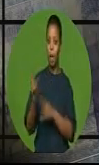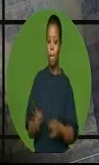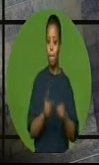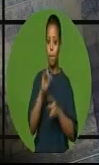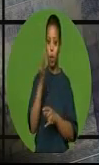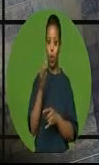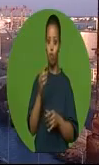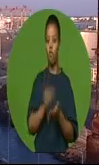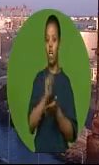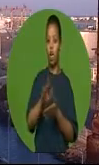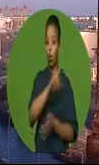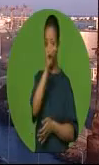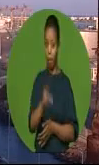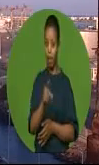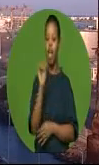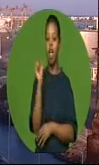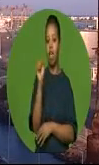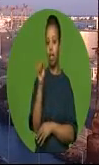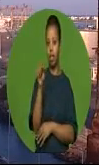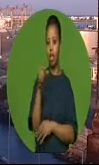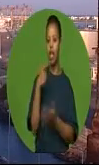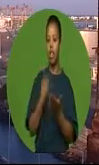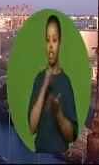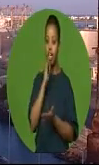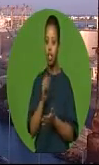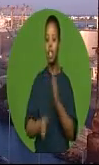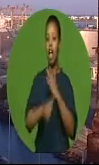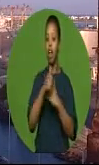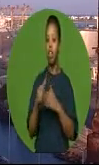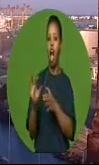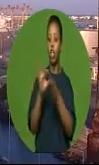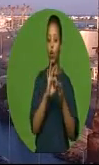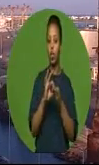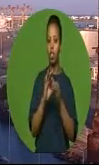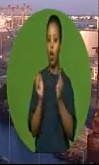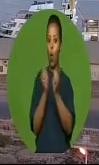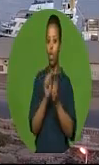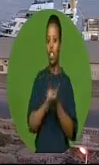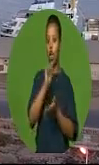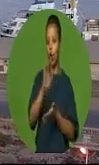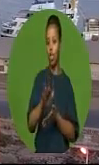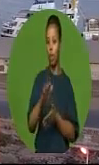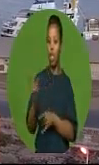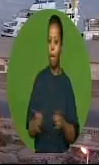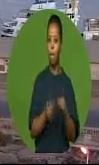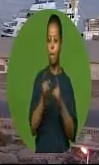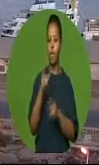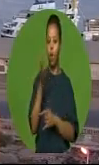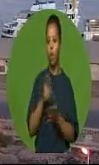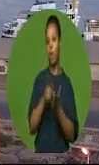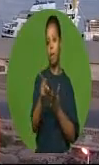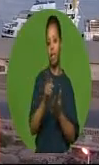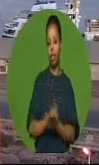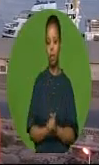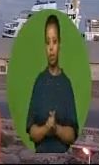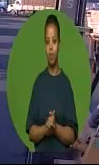of consignment? Yes, there is a risk associated with consignment method of